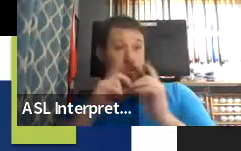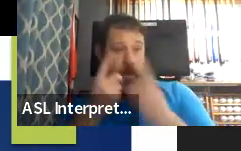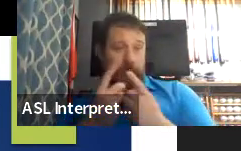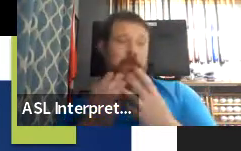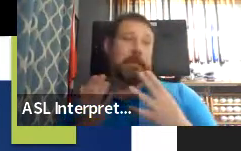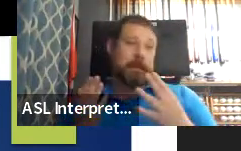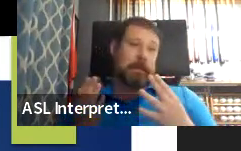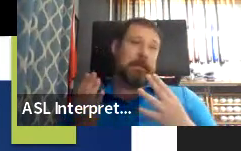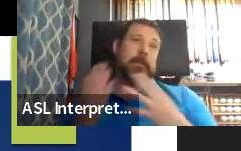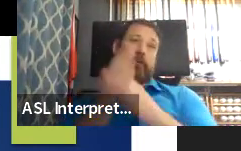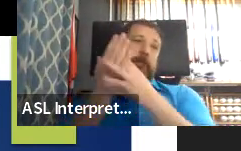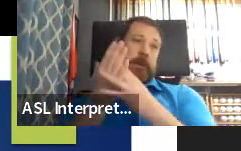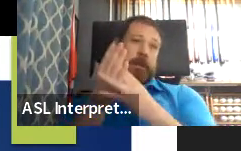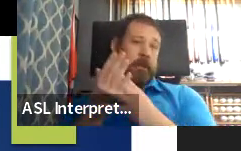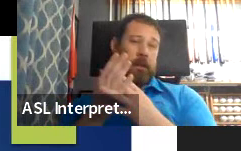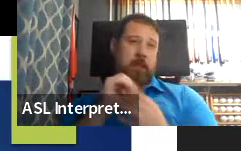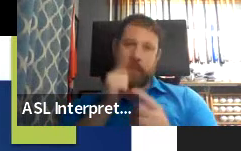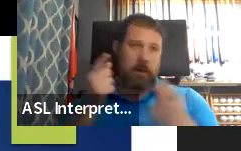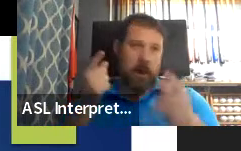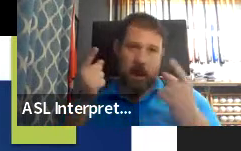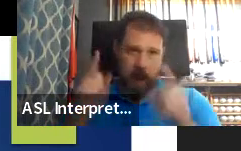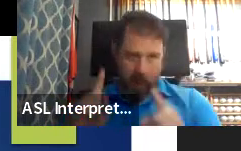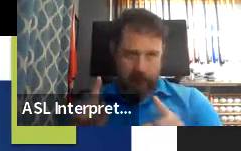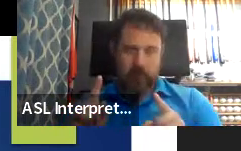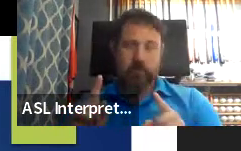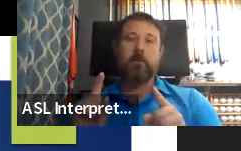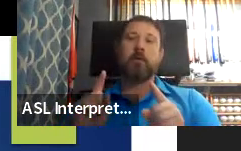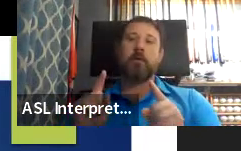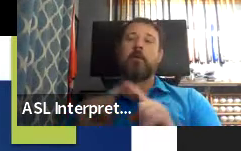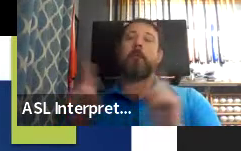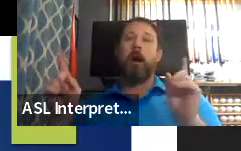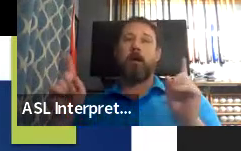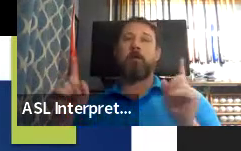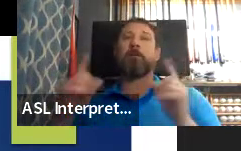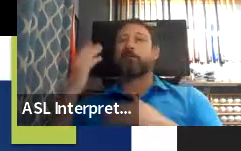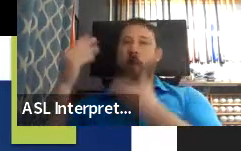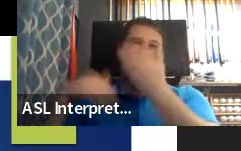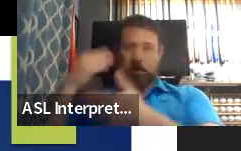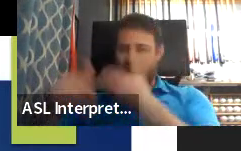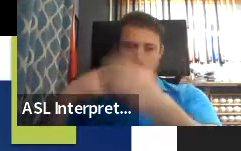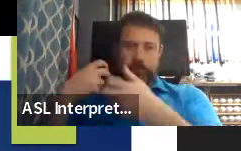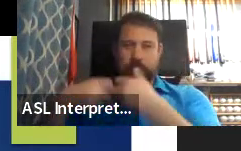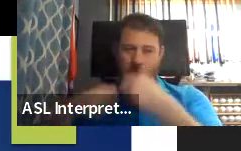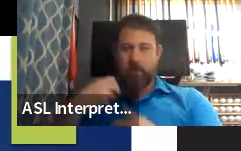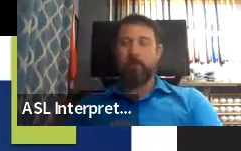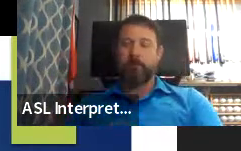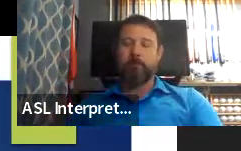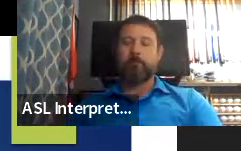and that didn't happen, but it's an ongoing problem.